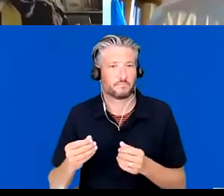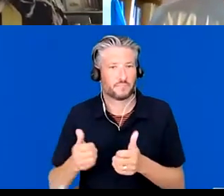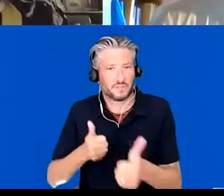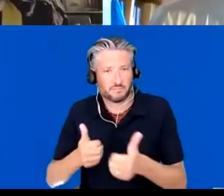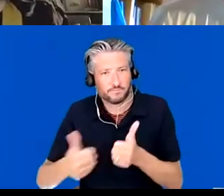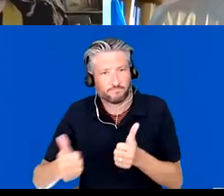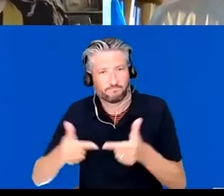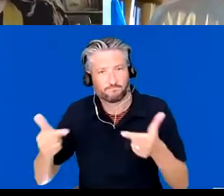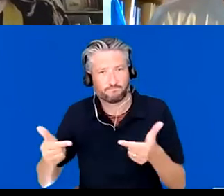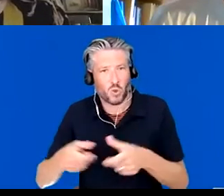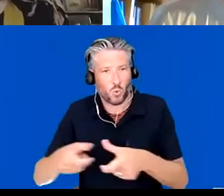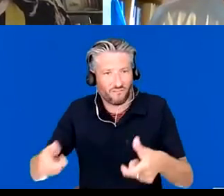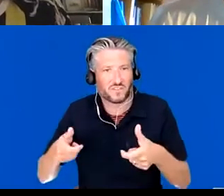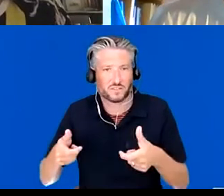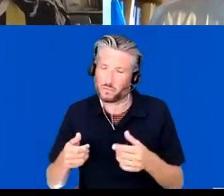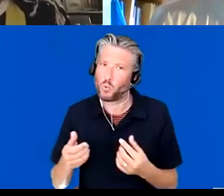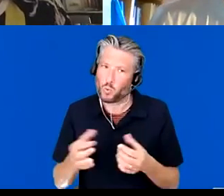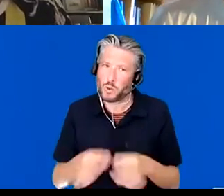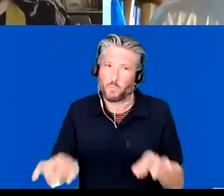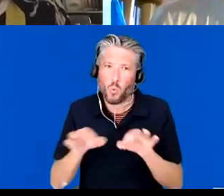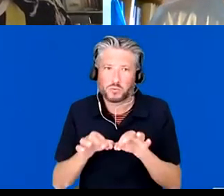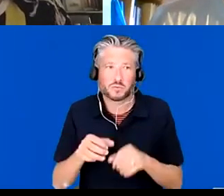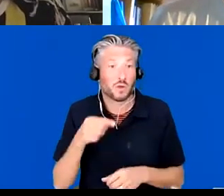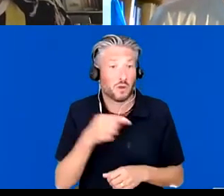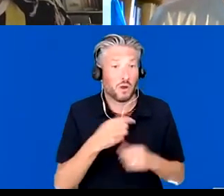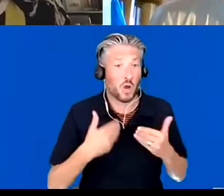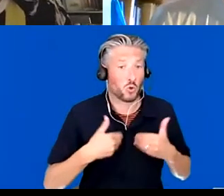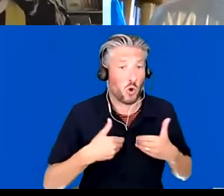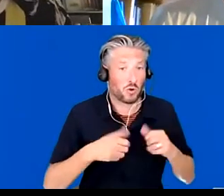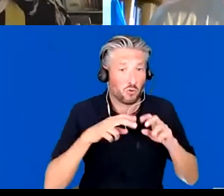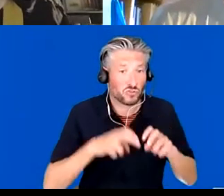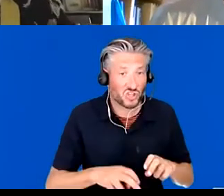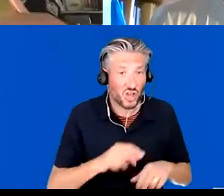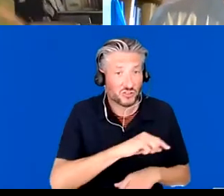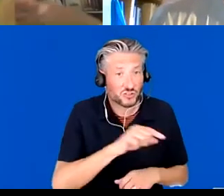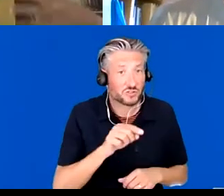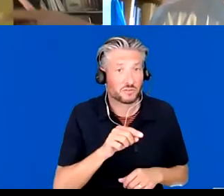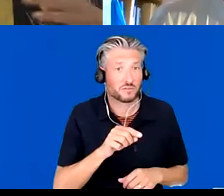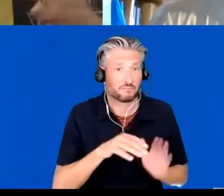noticed the same thing as you've just said, Susan, and also Bodo, that